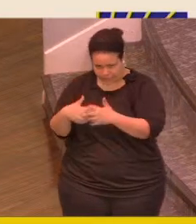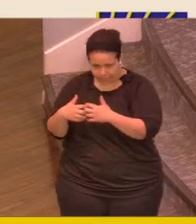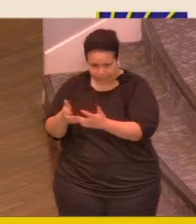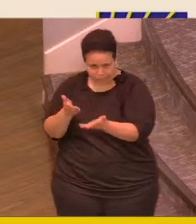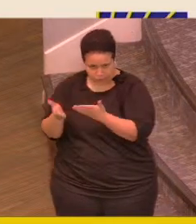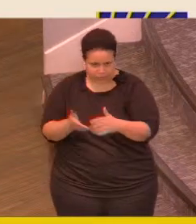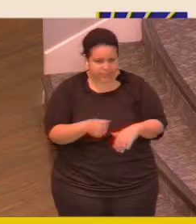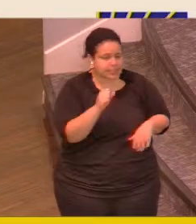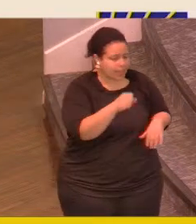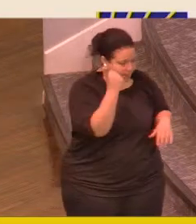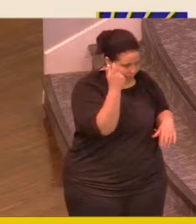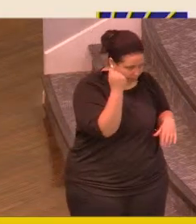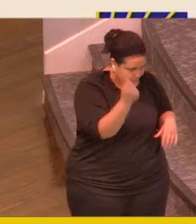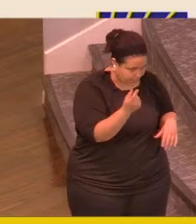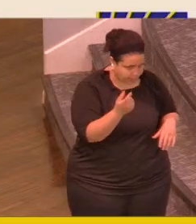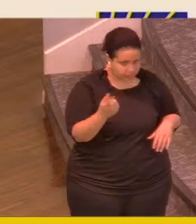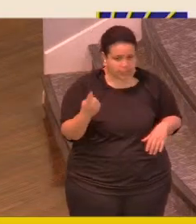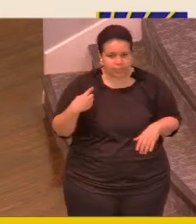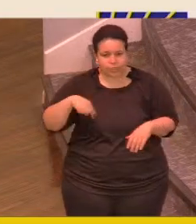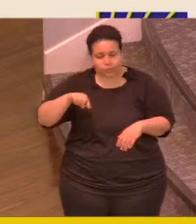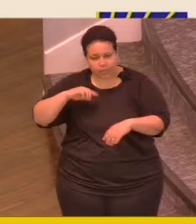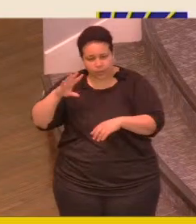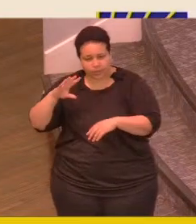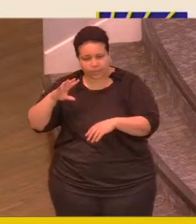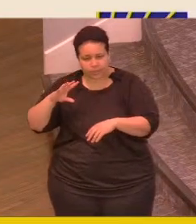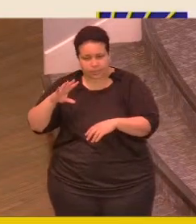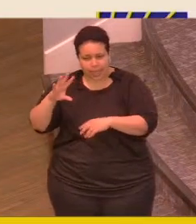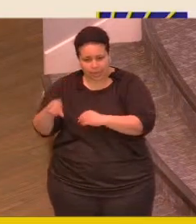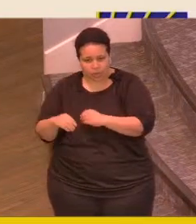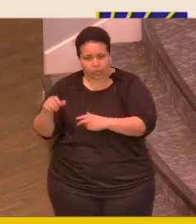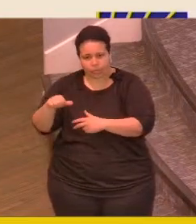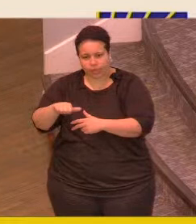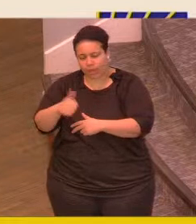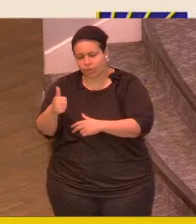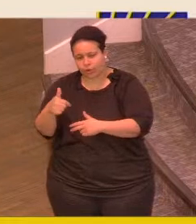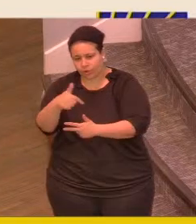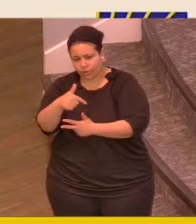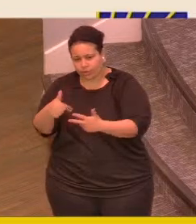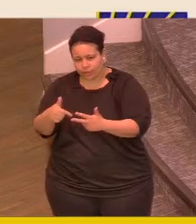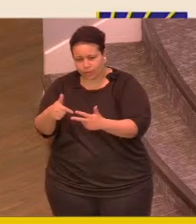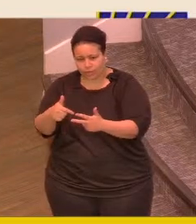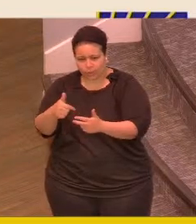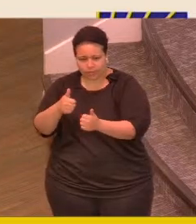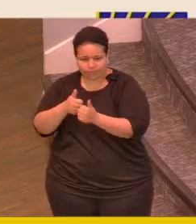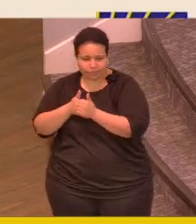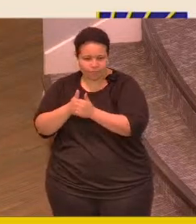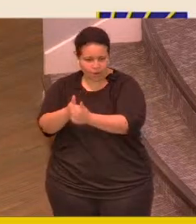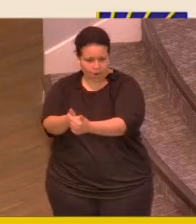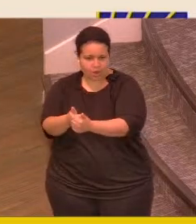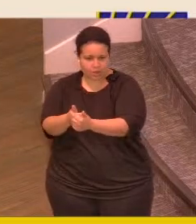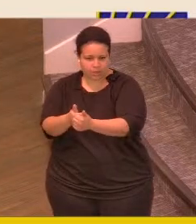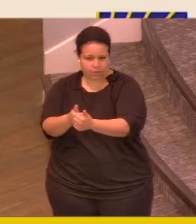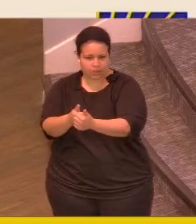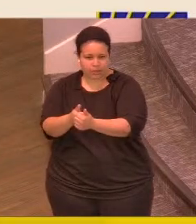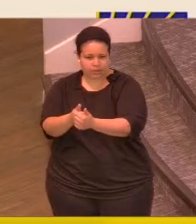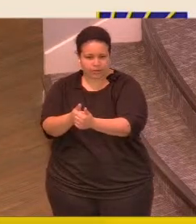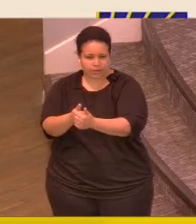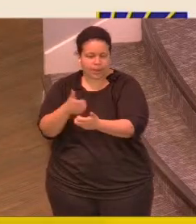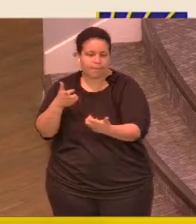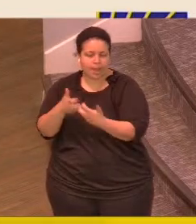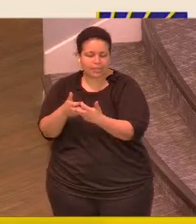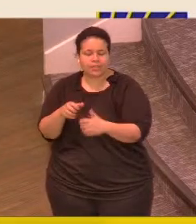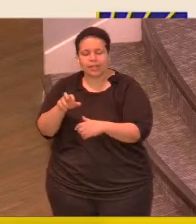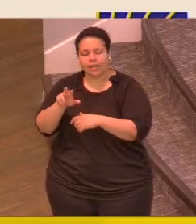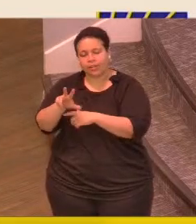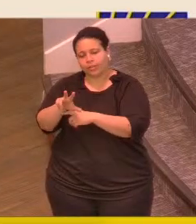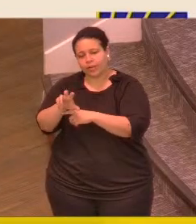you. yes. So we would pick it up and those other three would then fall in those remaining, that 363, those other three people